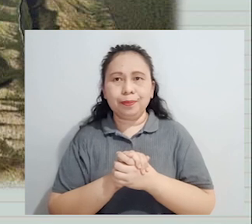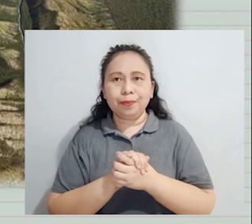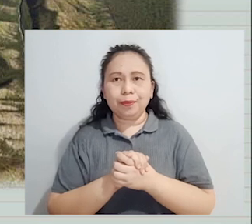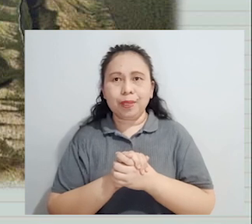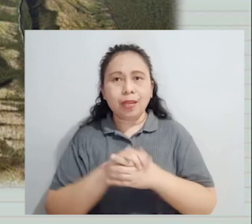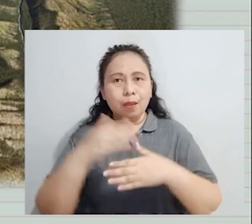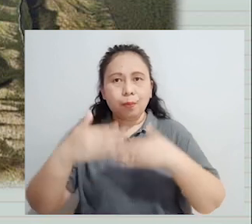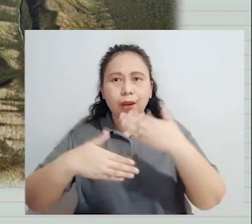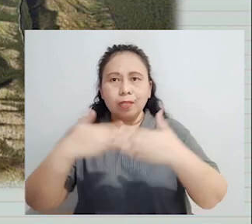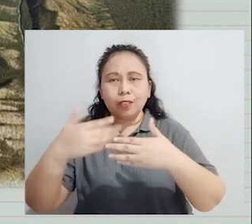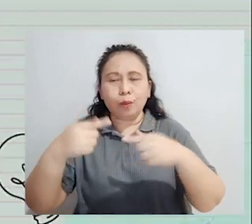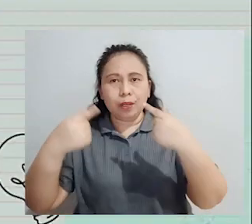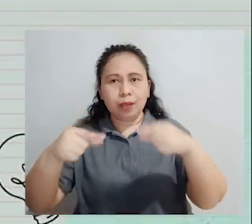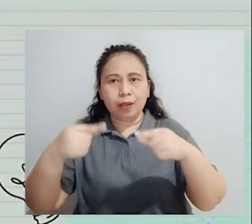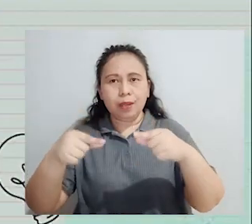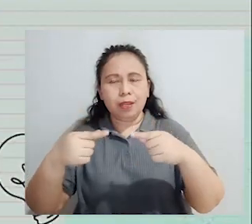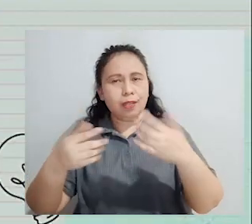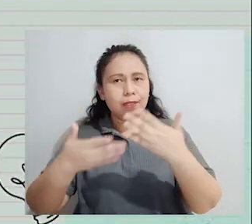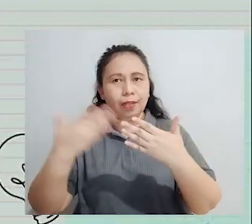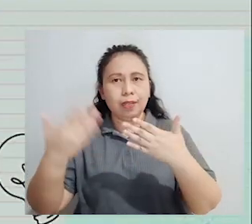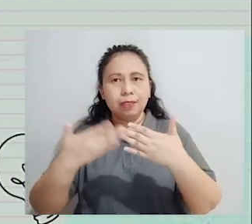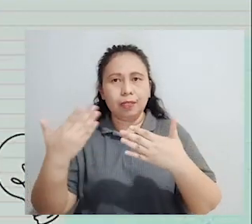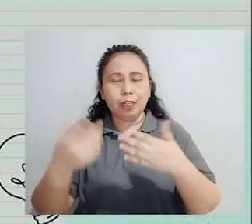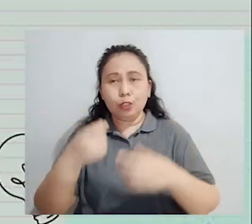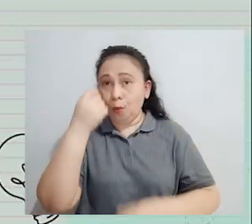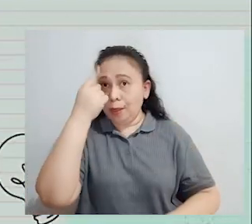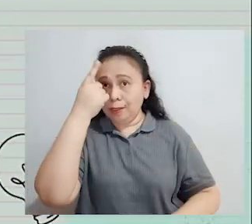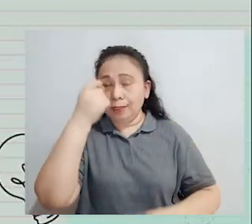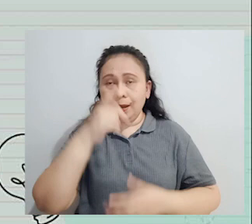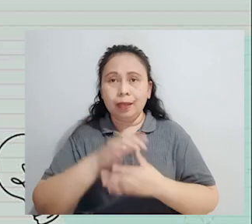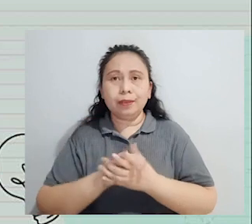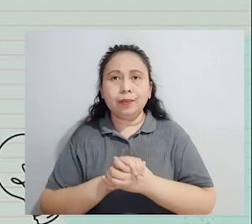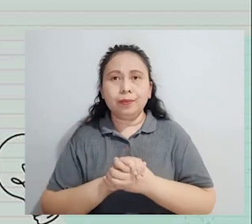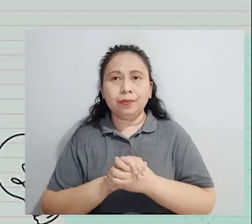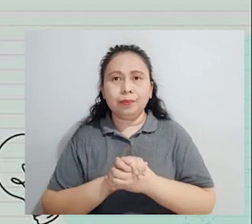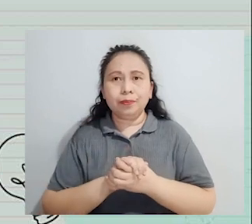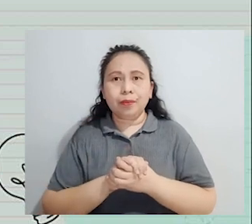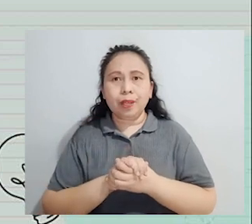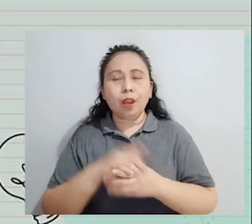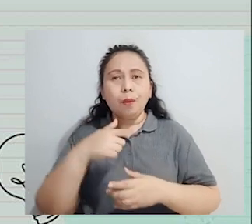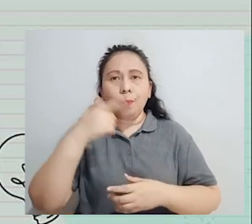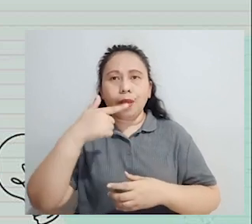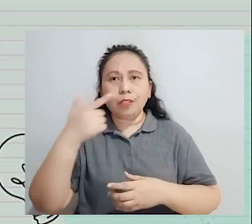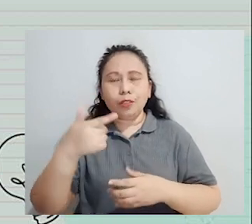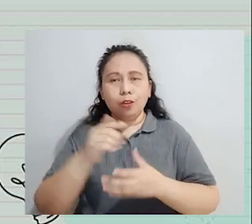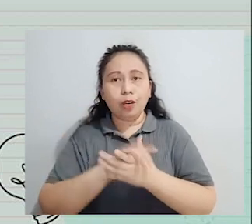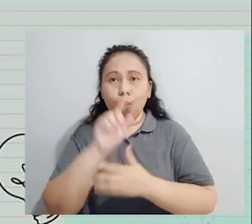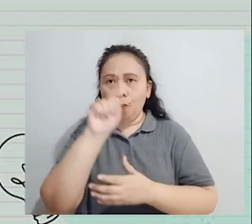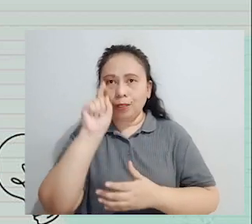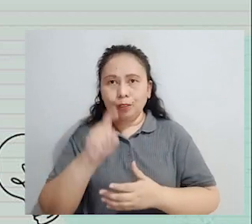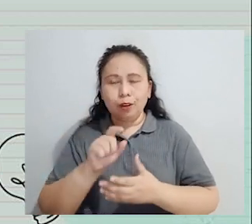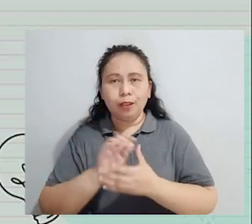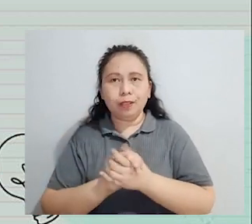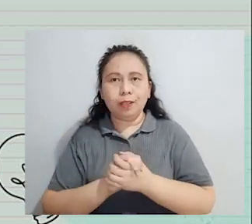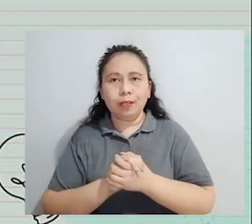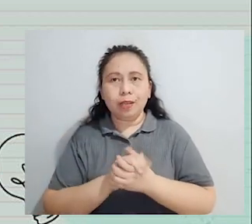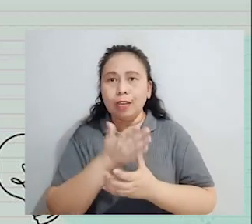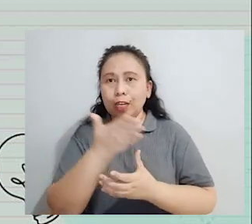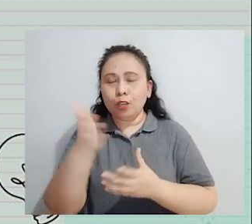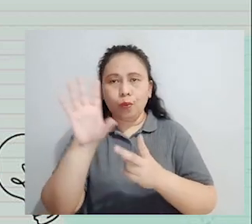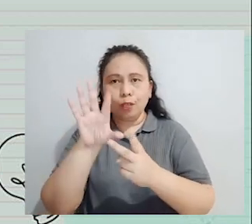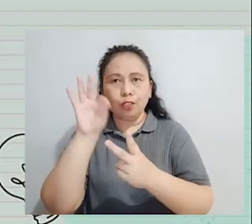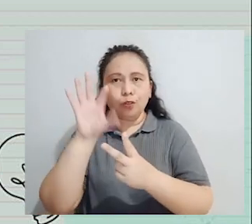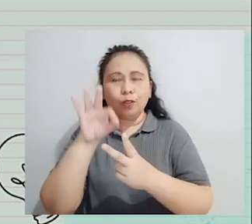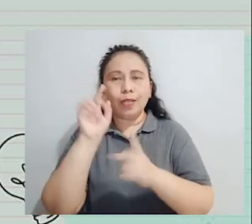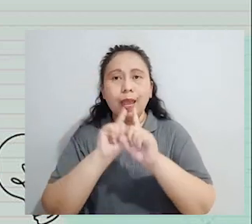The mechanics of the game is fairly easy to understand. I will just mention a question and you will choose